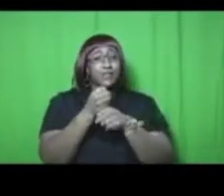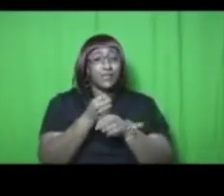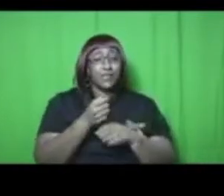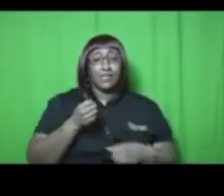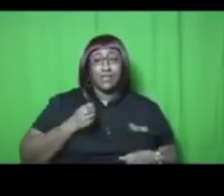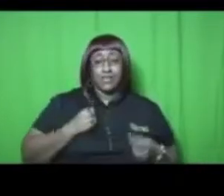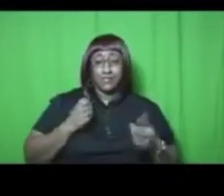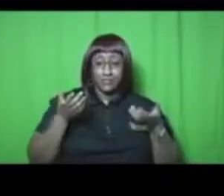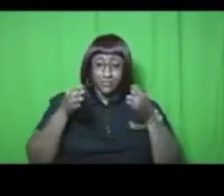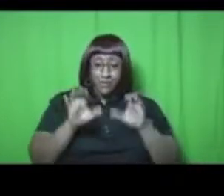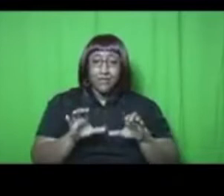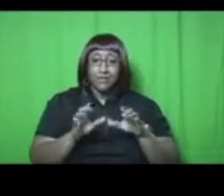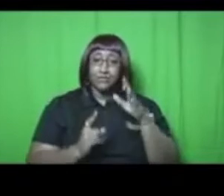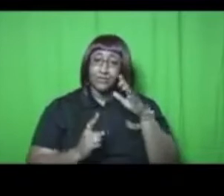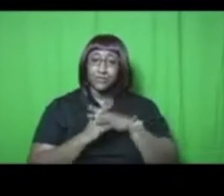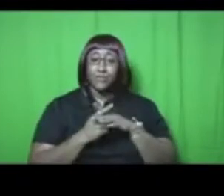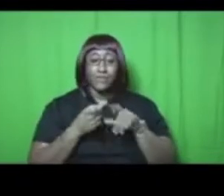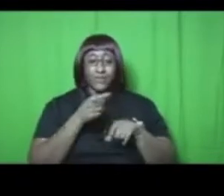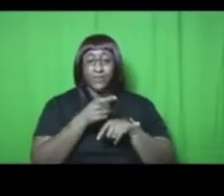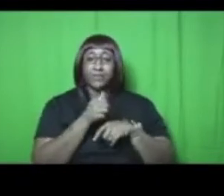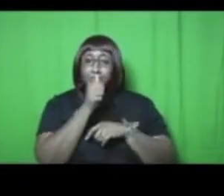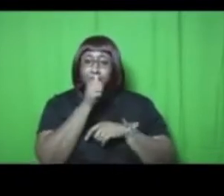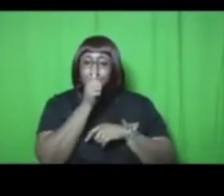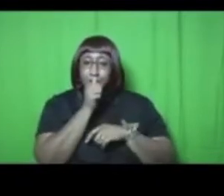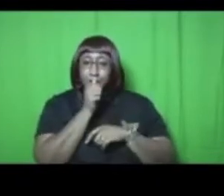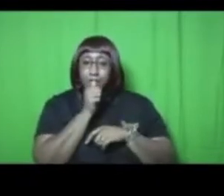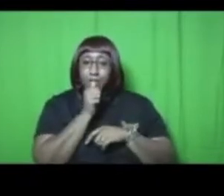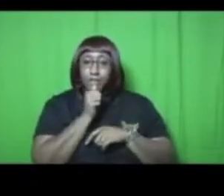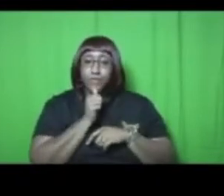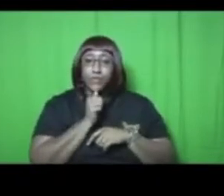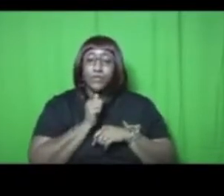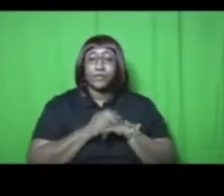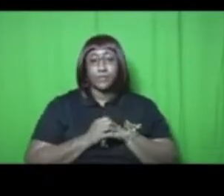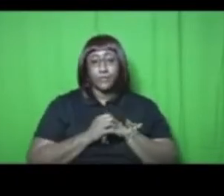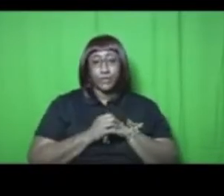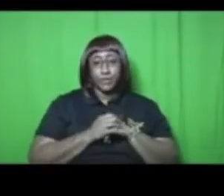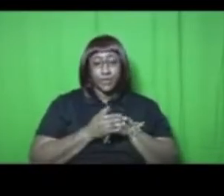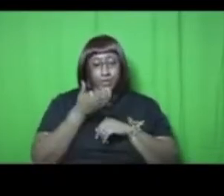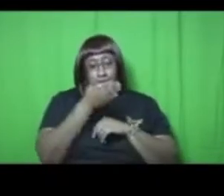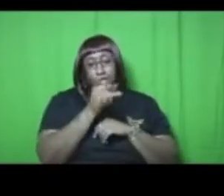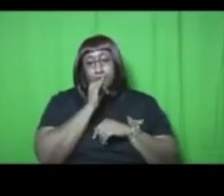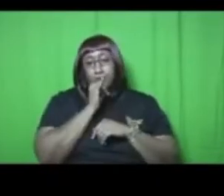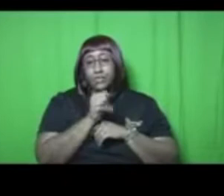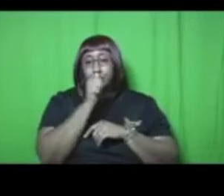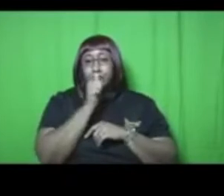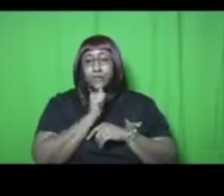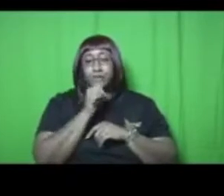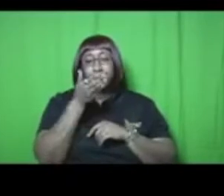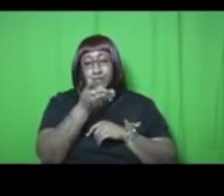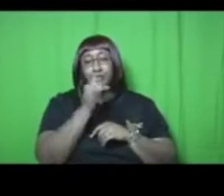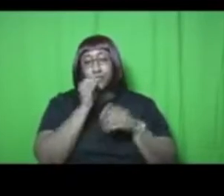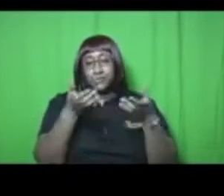His opportunity came out of his adversity. Where there is adversity, there is